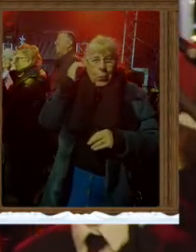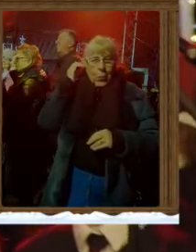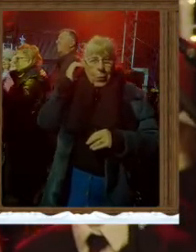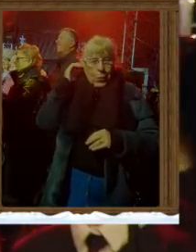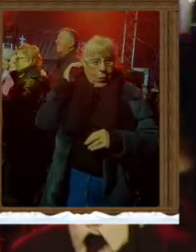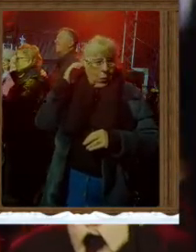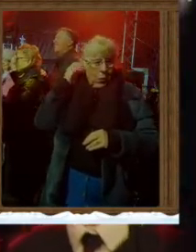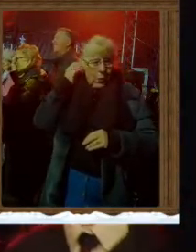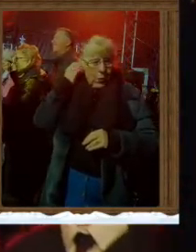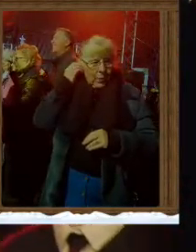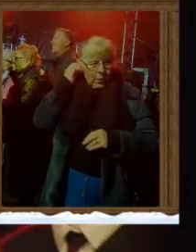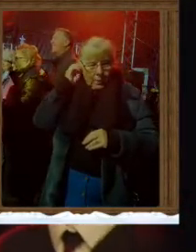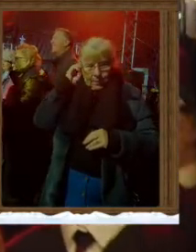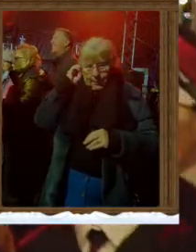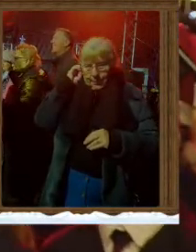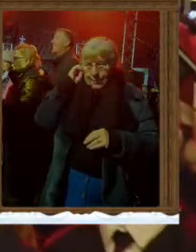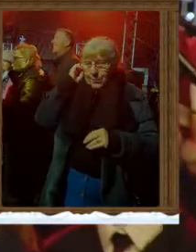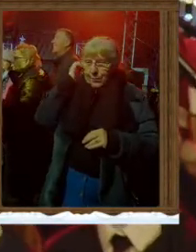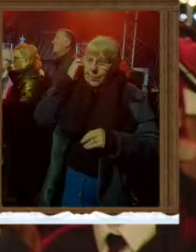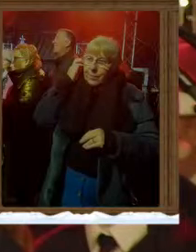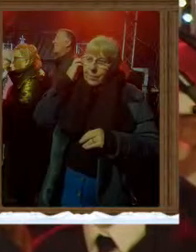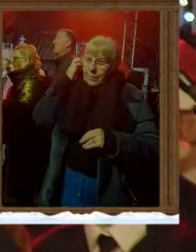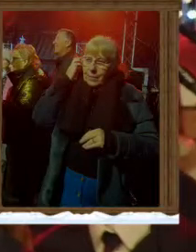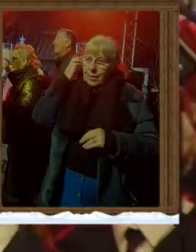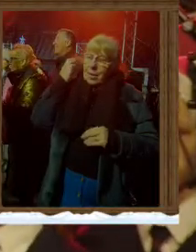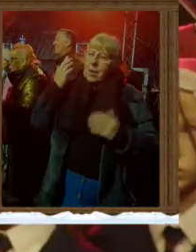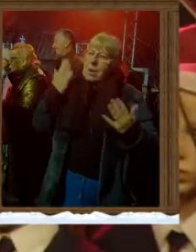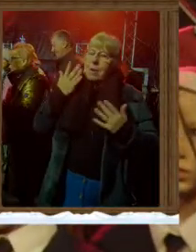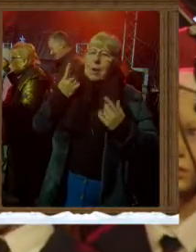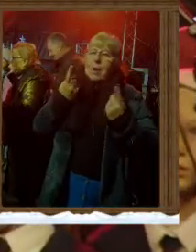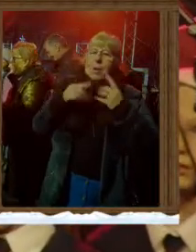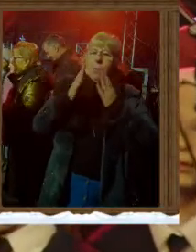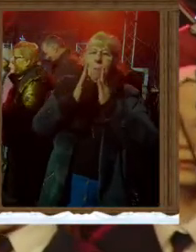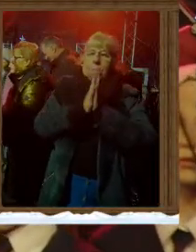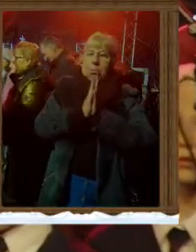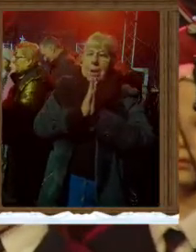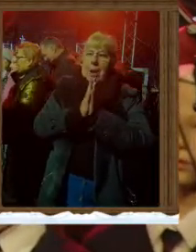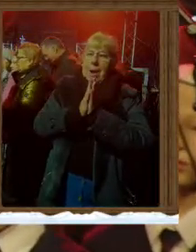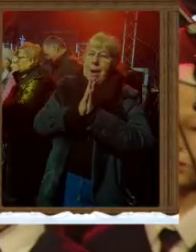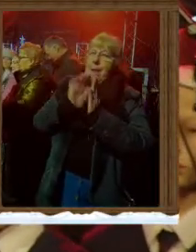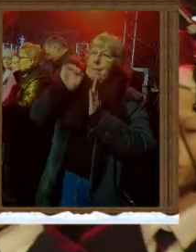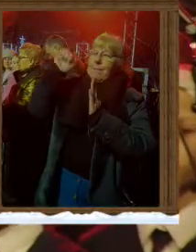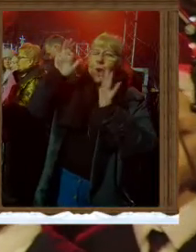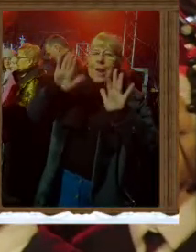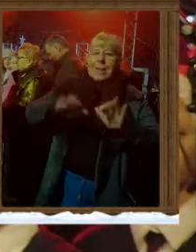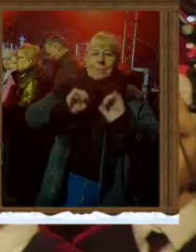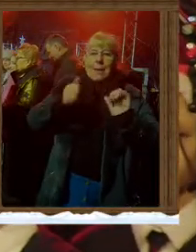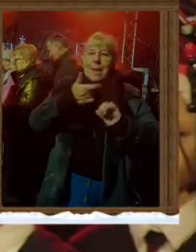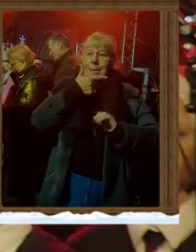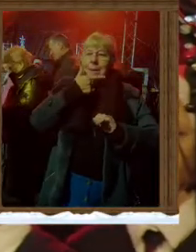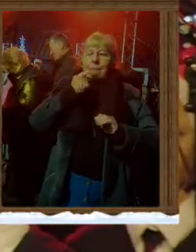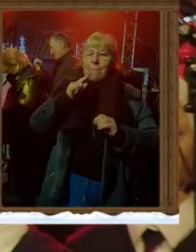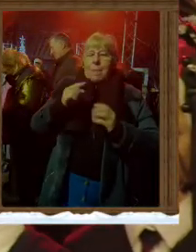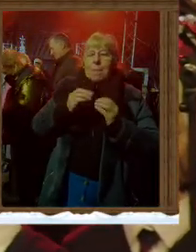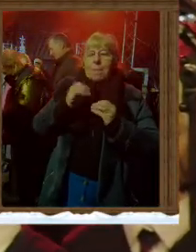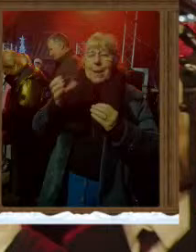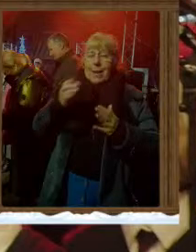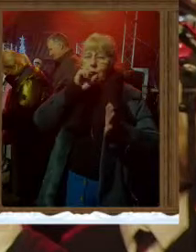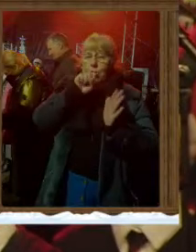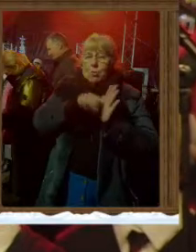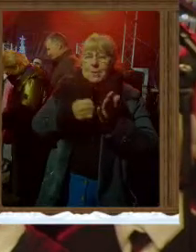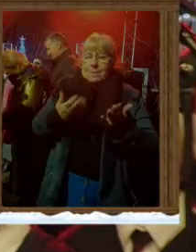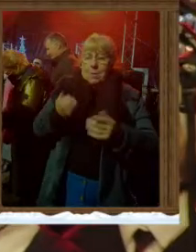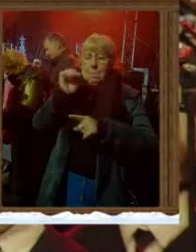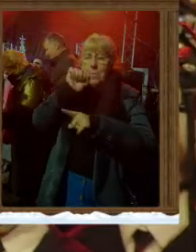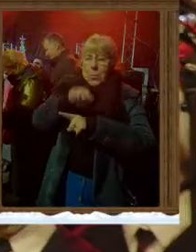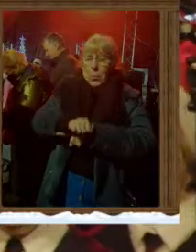Amen. We're going to pray just now, ask God's blessing on the people of Ballyclare this Christmas. Let's just bow our heads in a